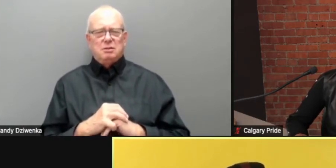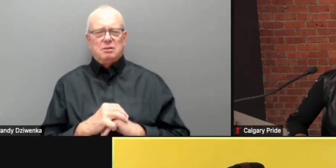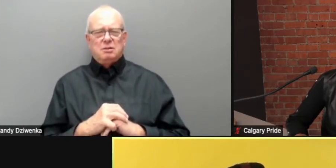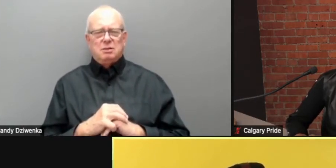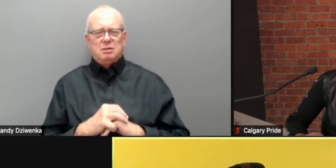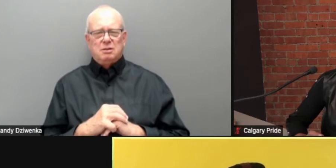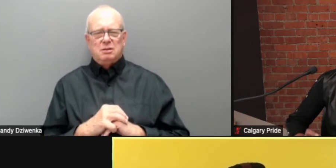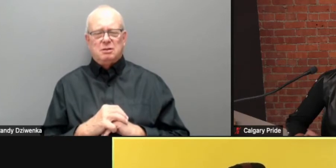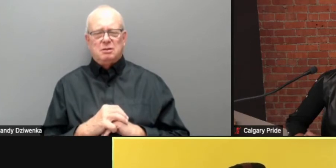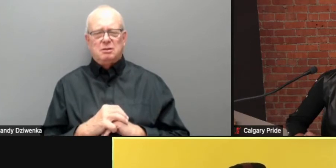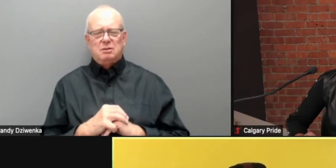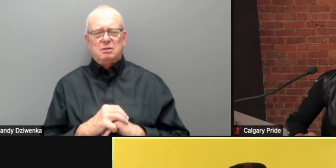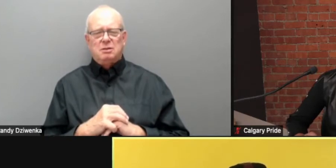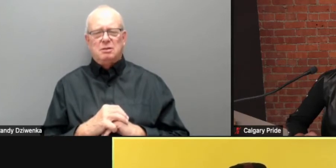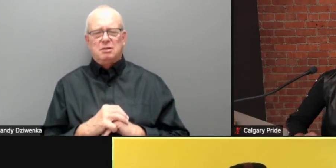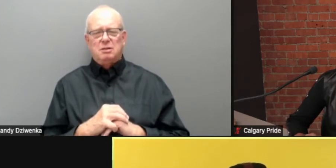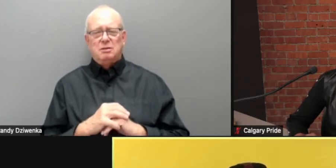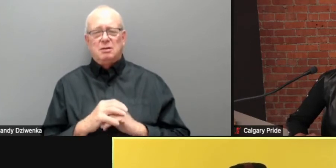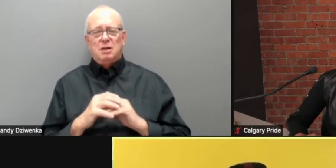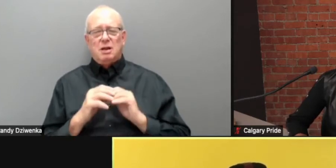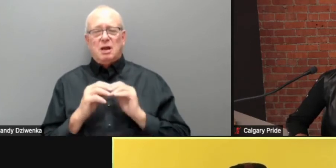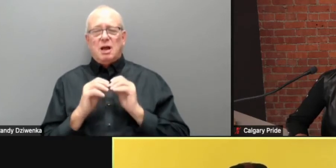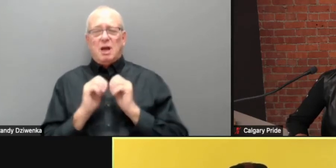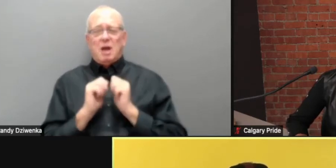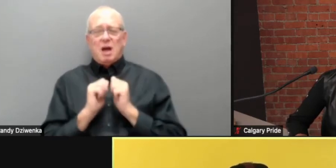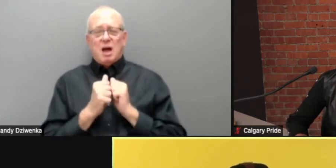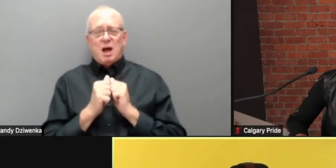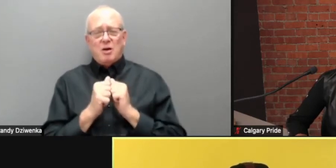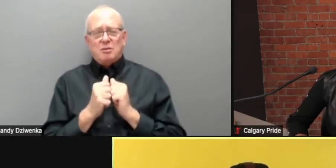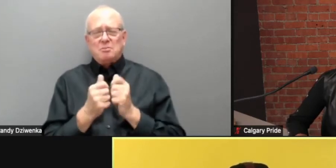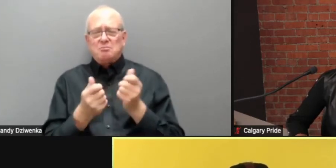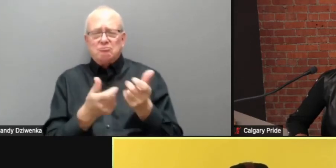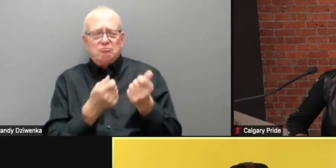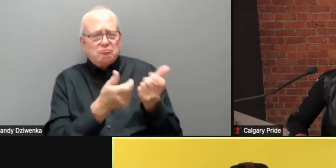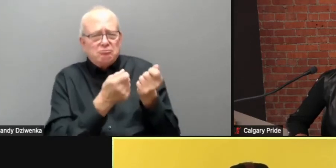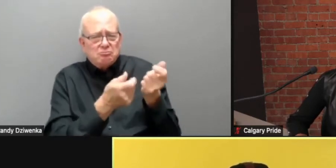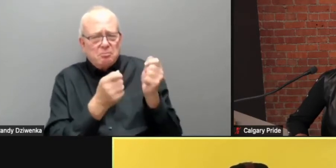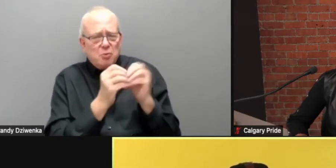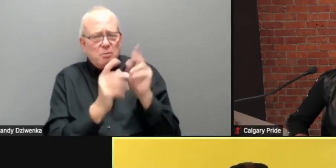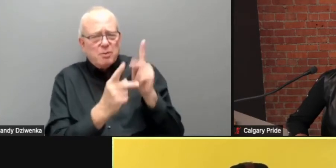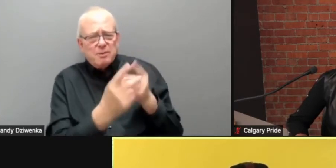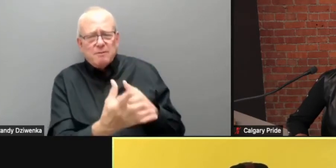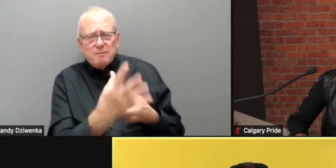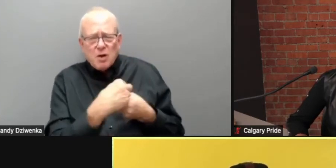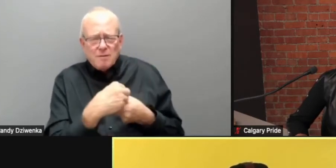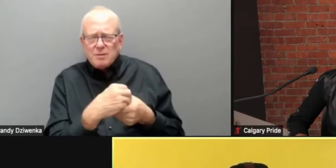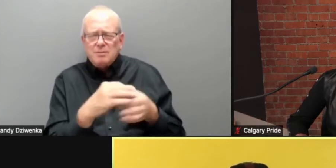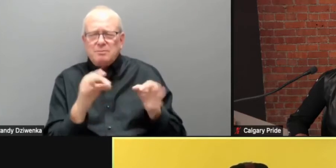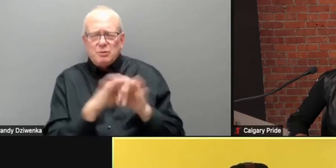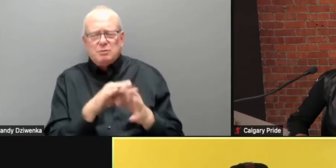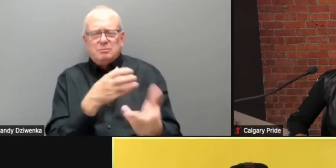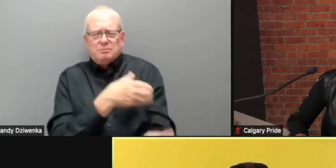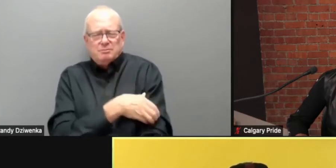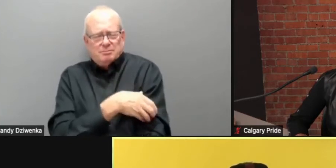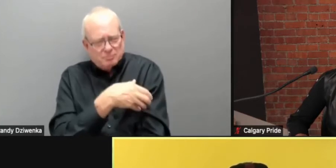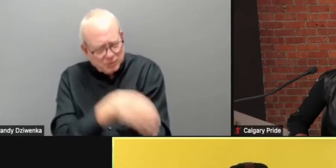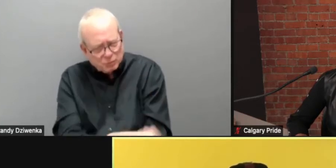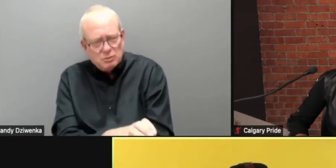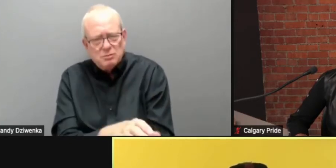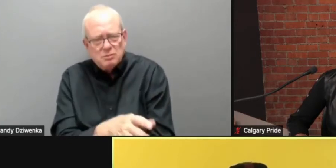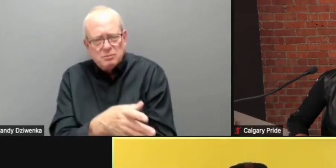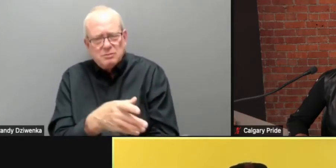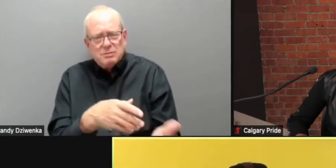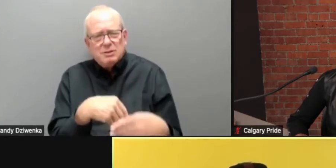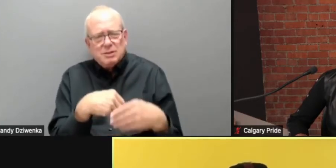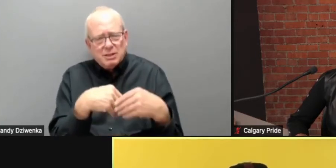get these people out is empower them. To give them the right words of wisdom of trying to